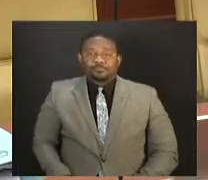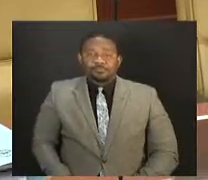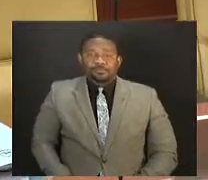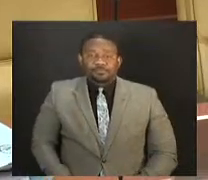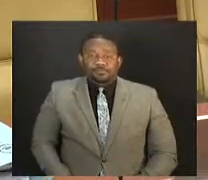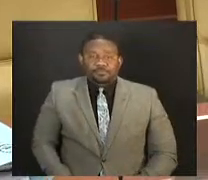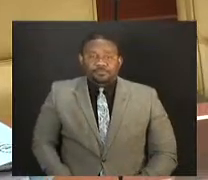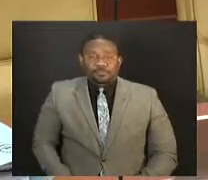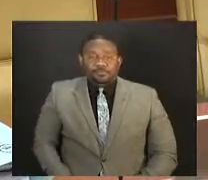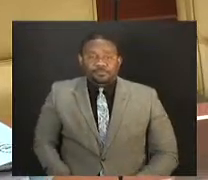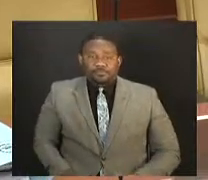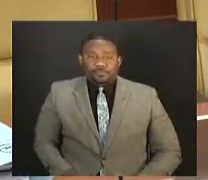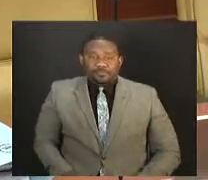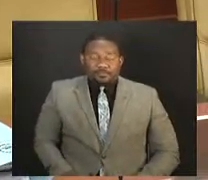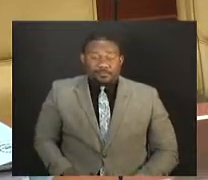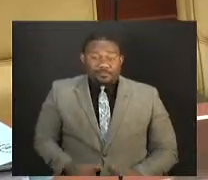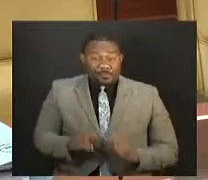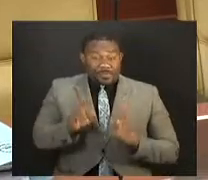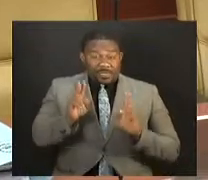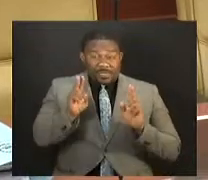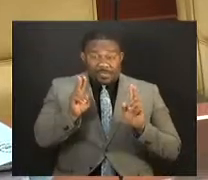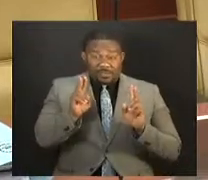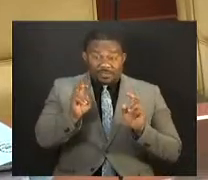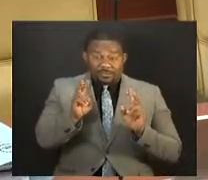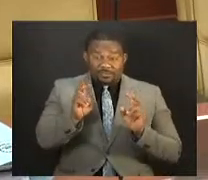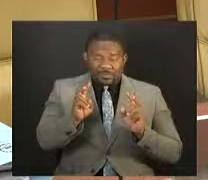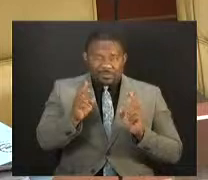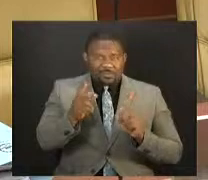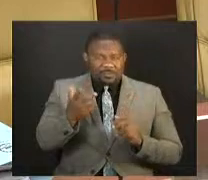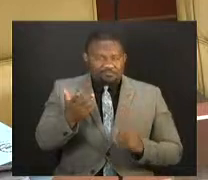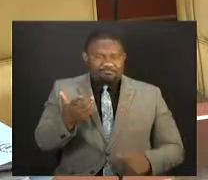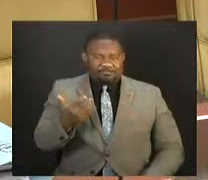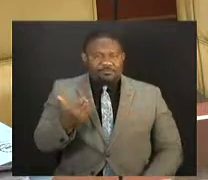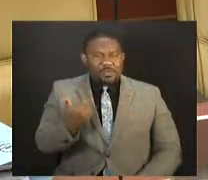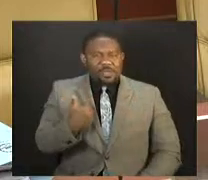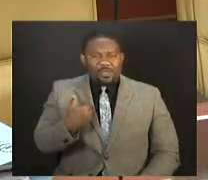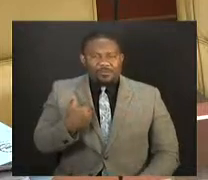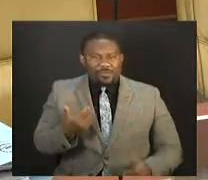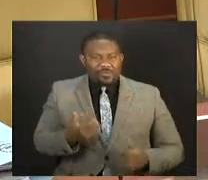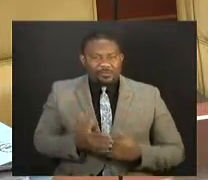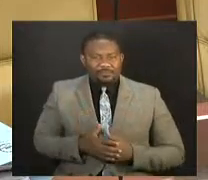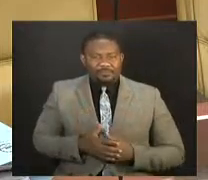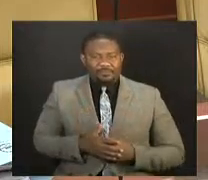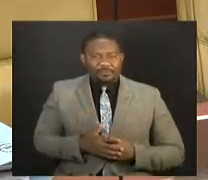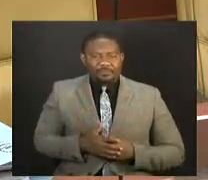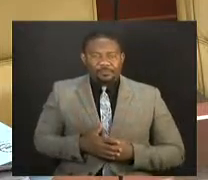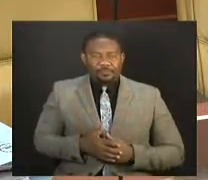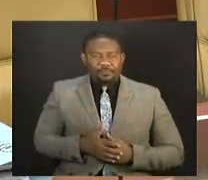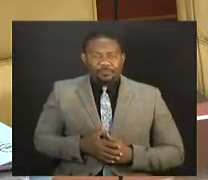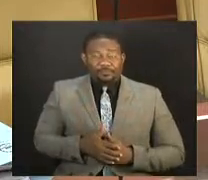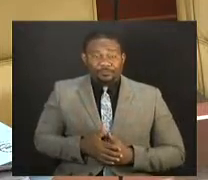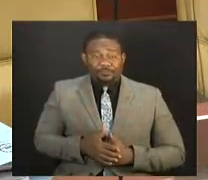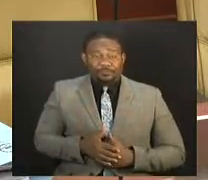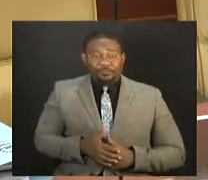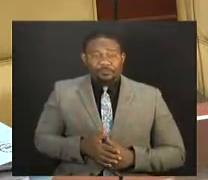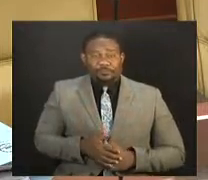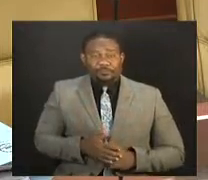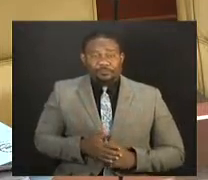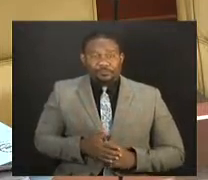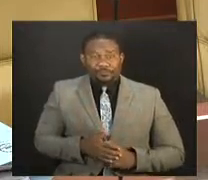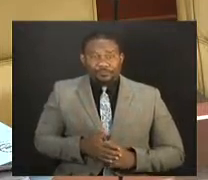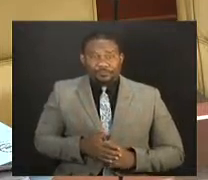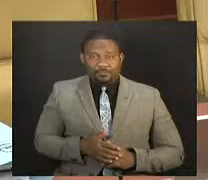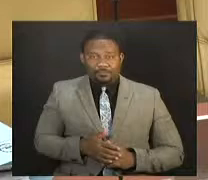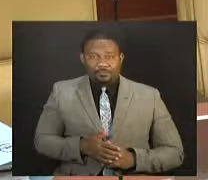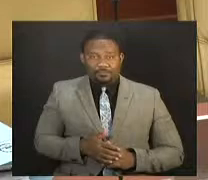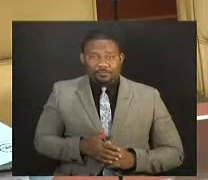the preliminary issue we have, which was initially raised